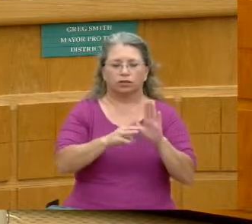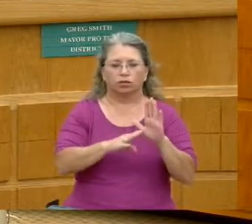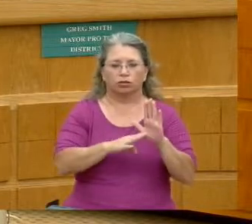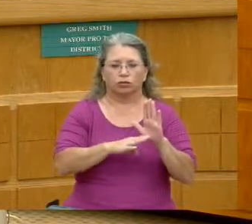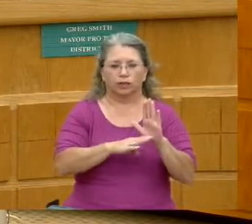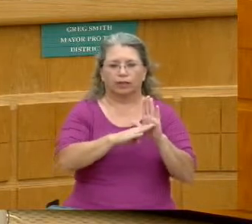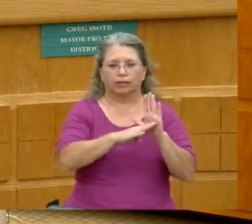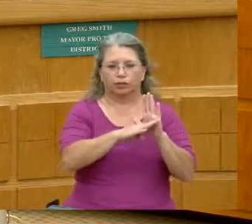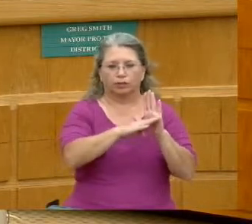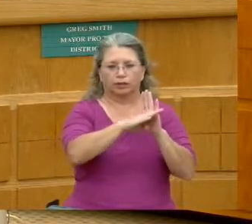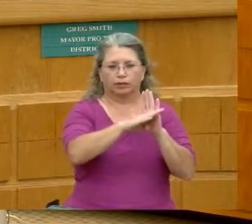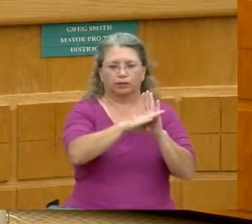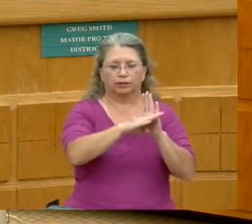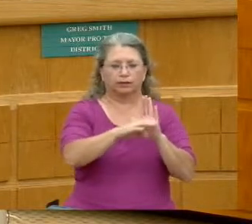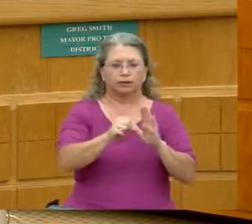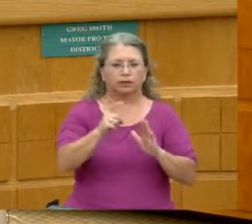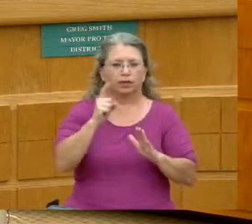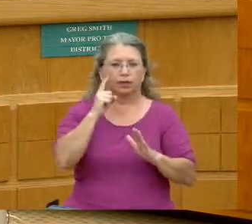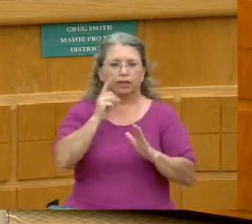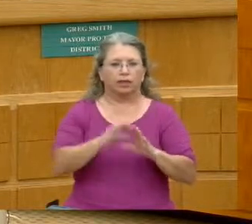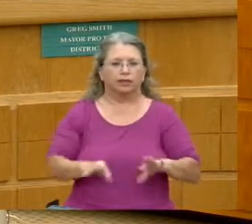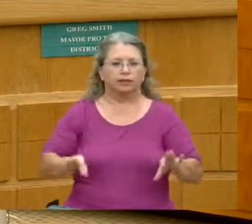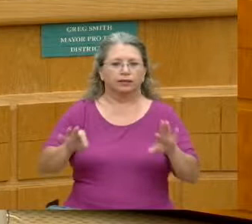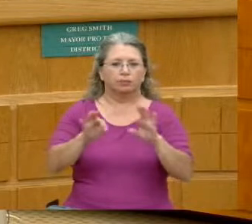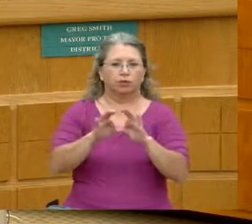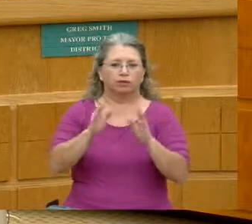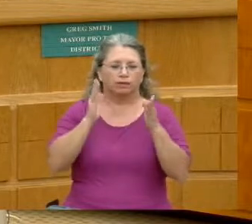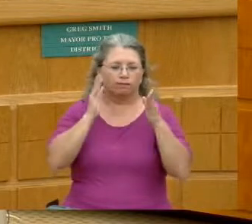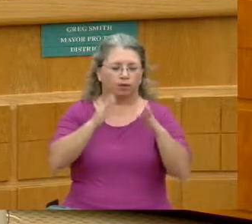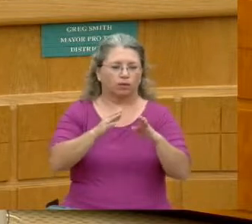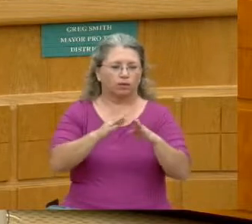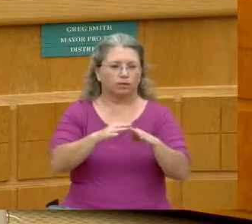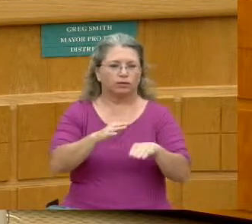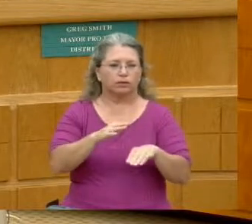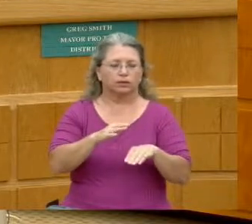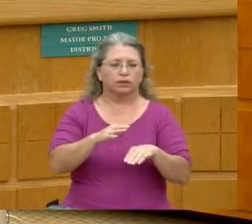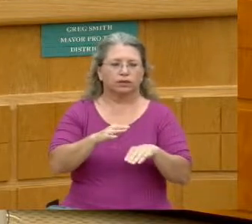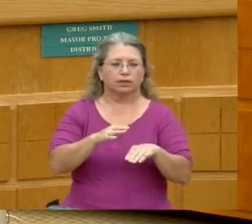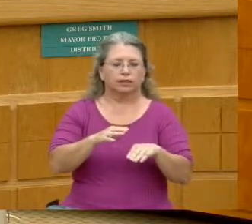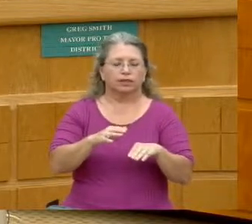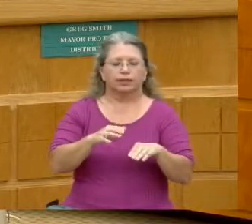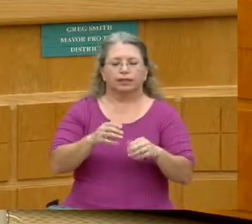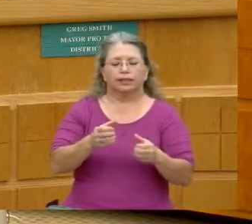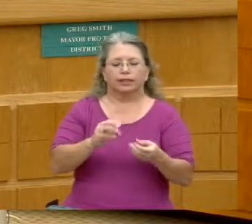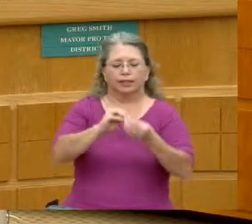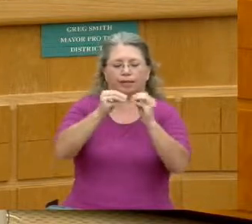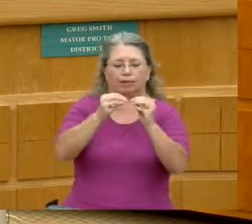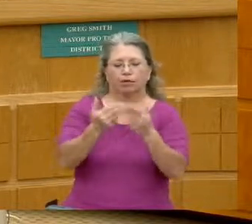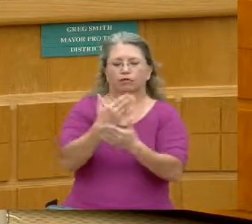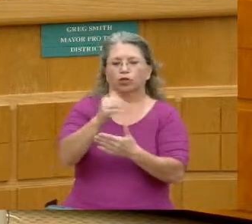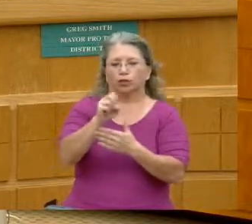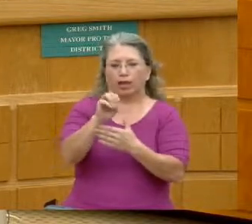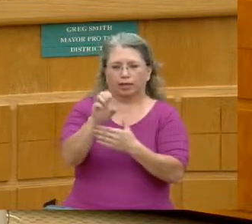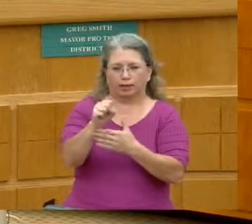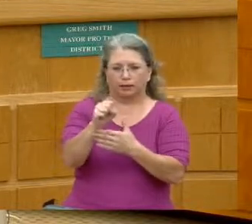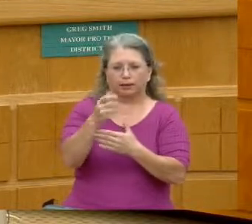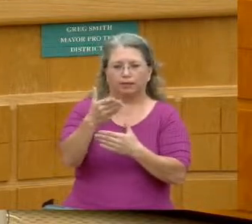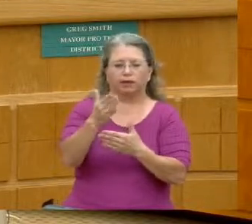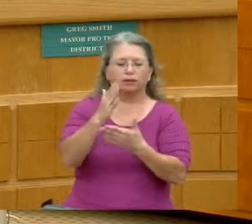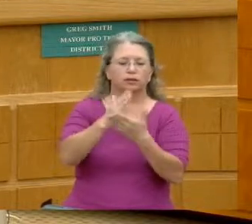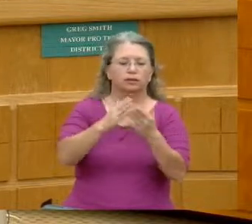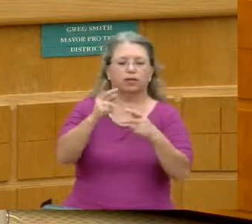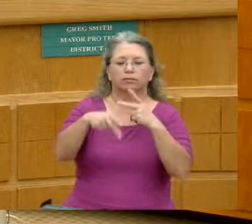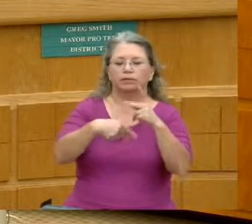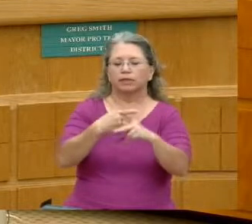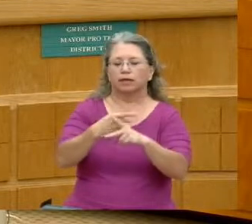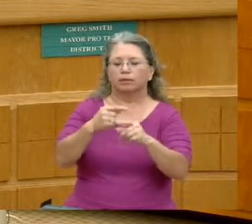not the numbers themselves, but the geographic pattern that still lies there that you also saw in the number of new cases, where there is some sort of geographic